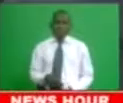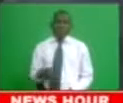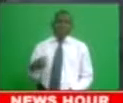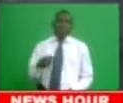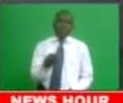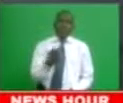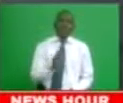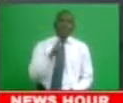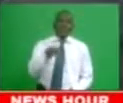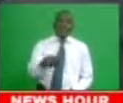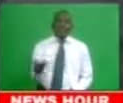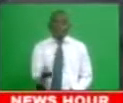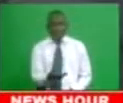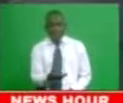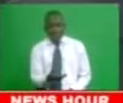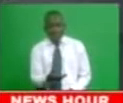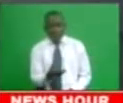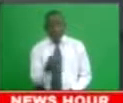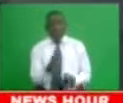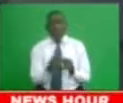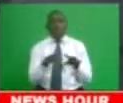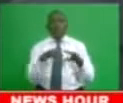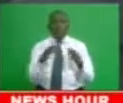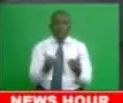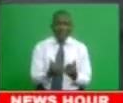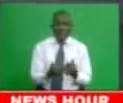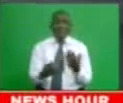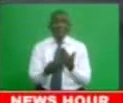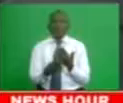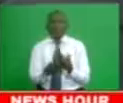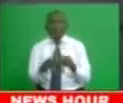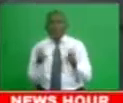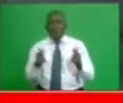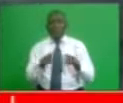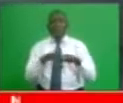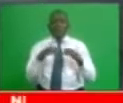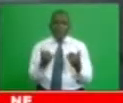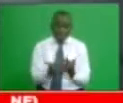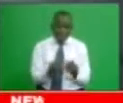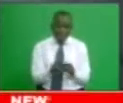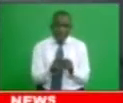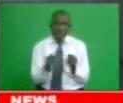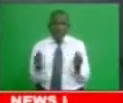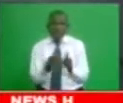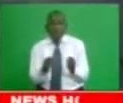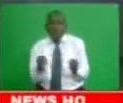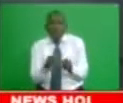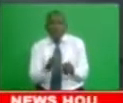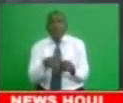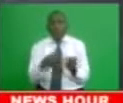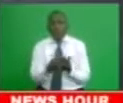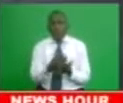bring here companies, banks, big companies, but also small and medium